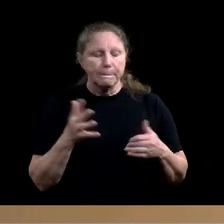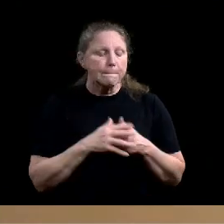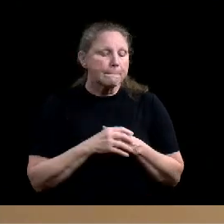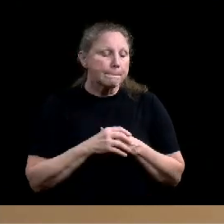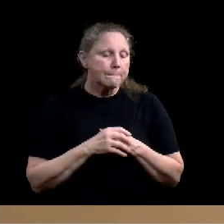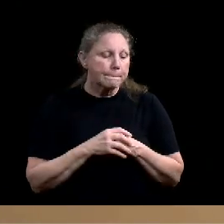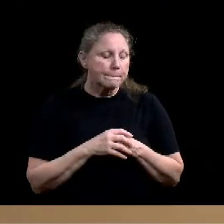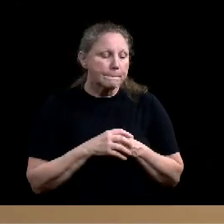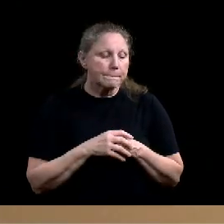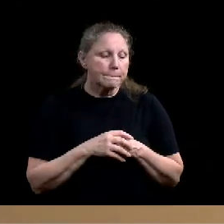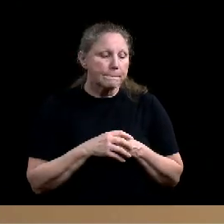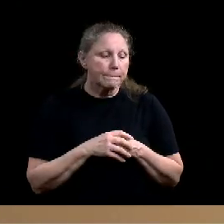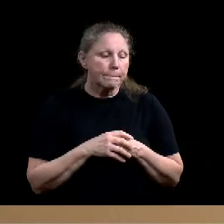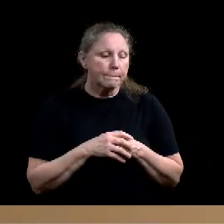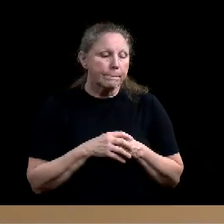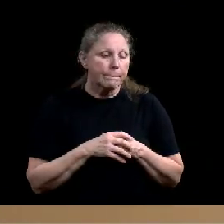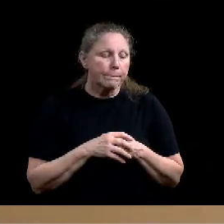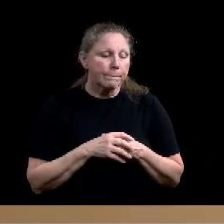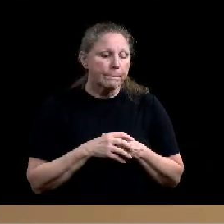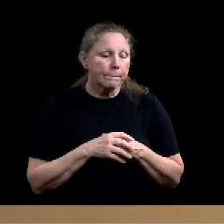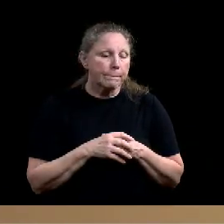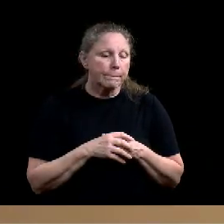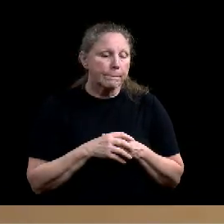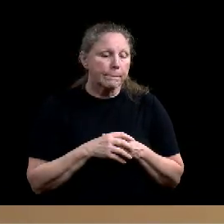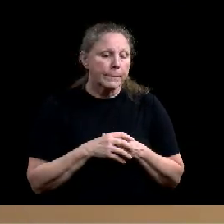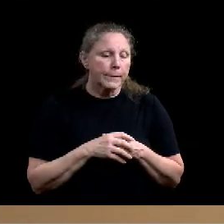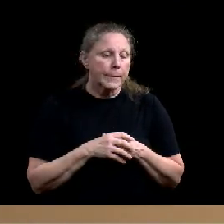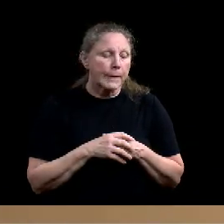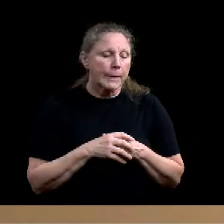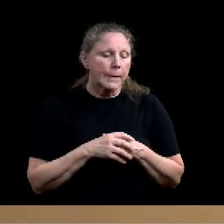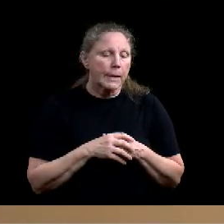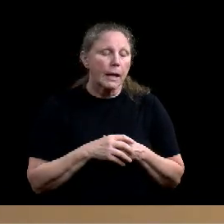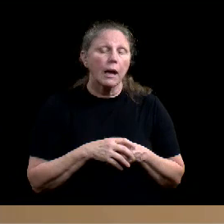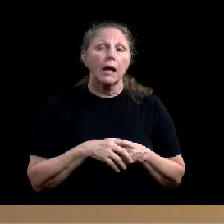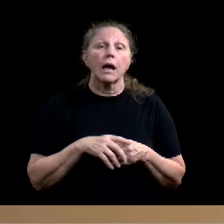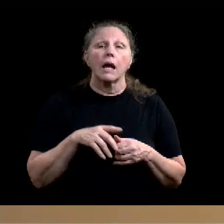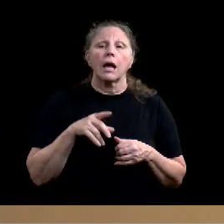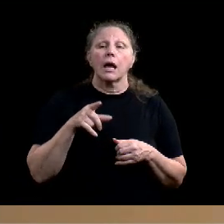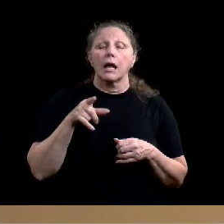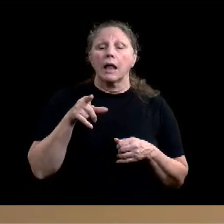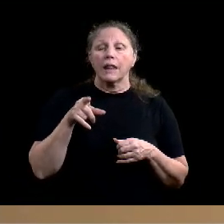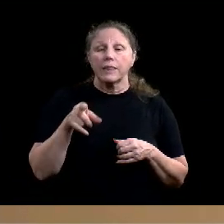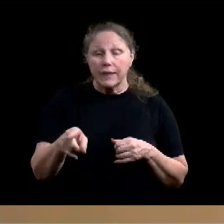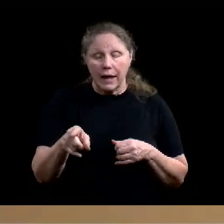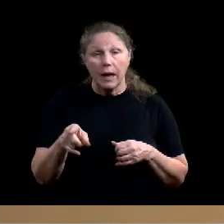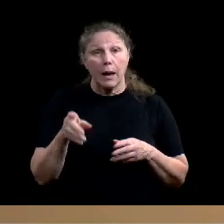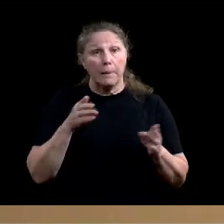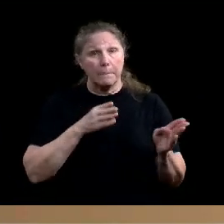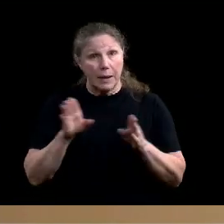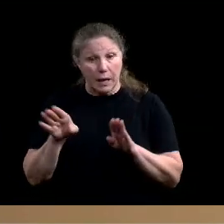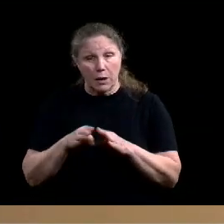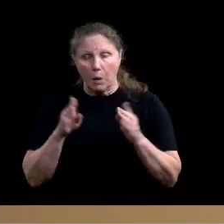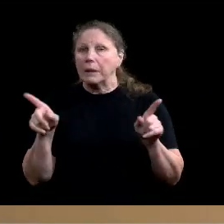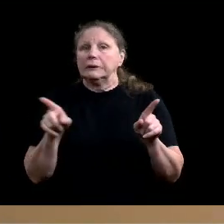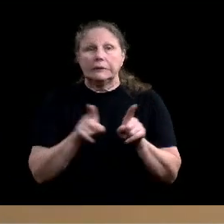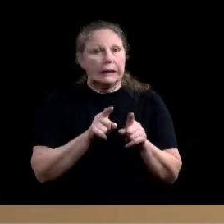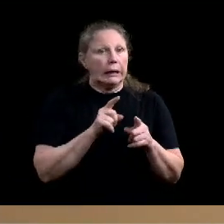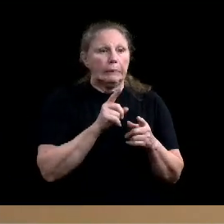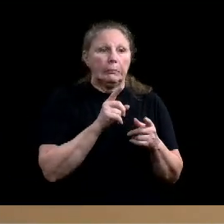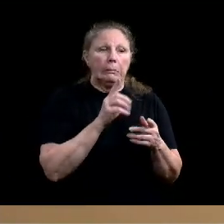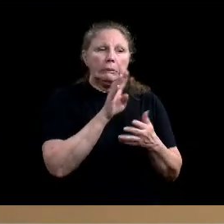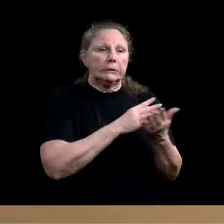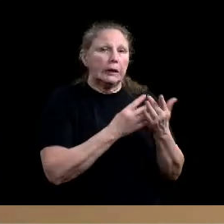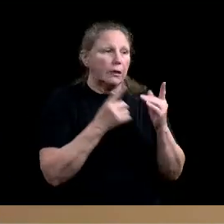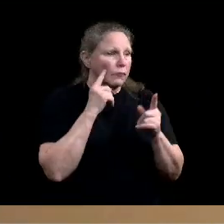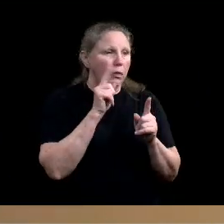silo businesses would reopen on the same kind of schedule that we would roll out for similar businesses. And that will all be based